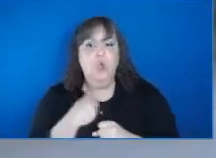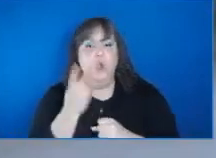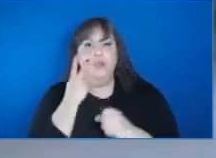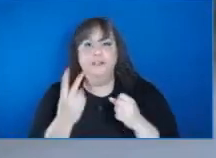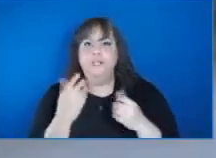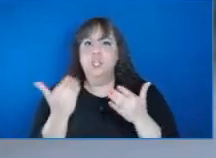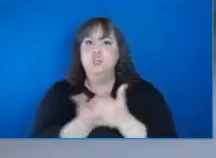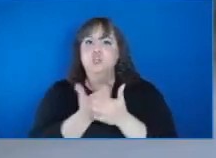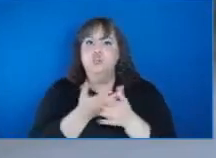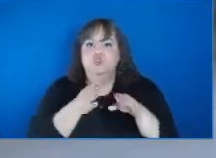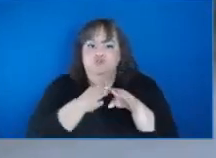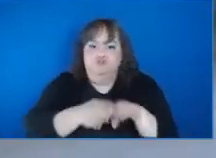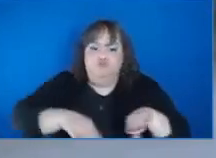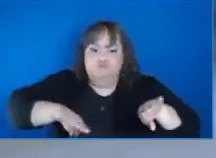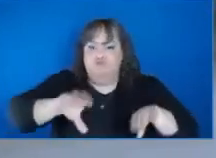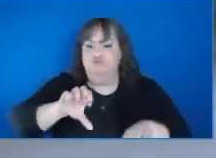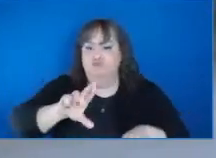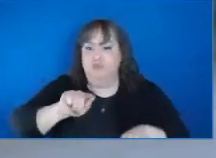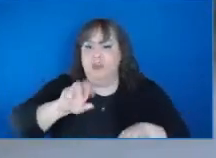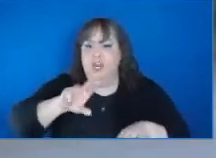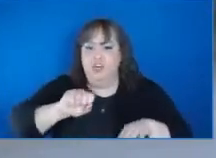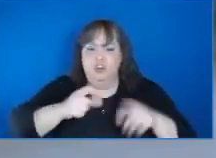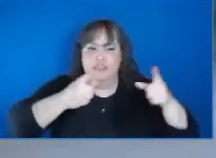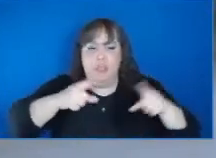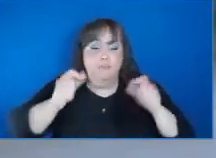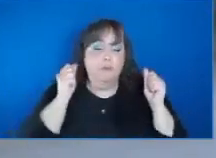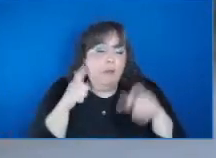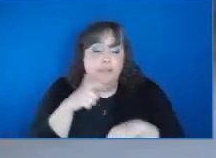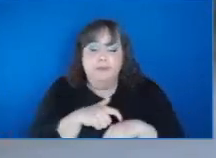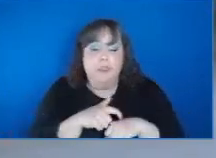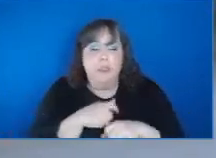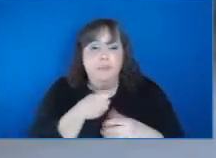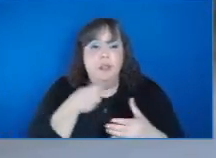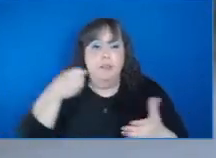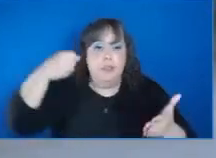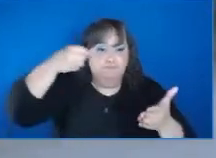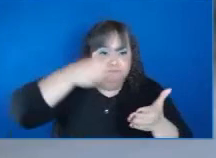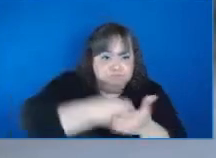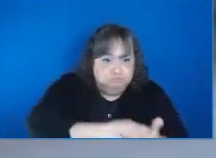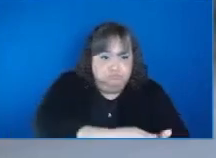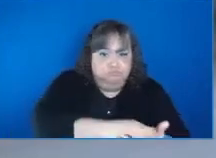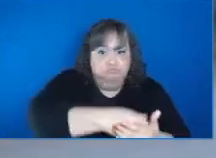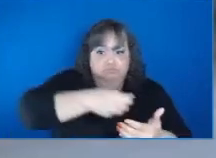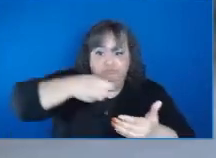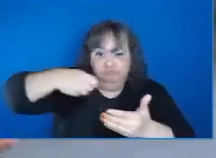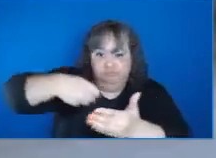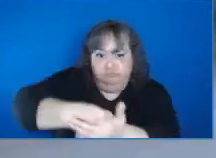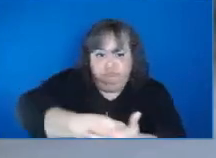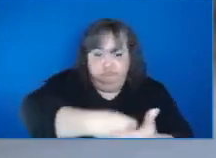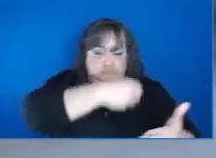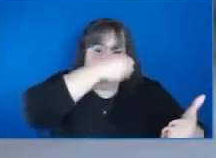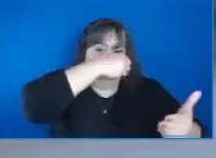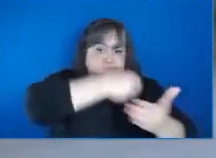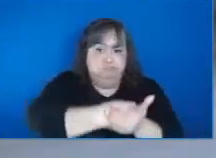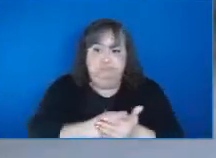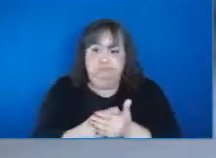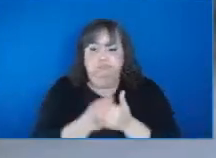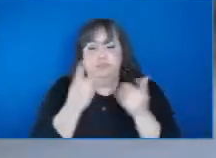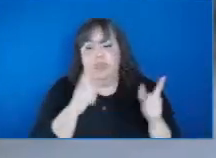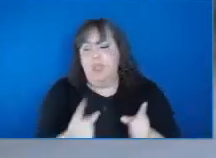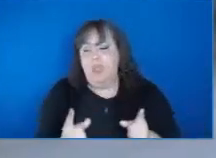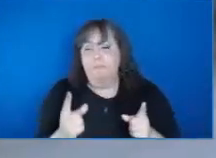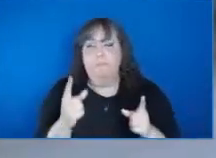that are being created by asteroids that impact on Mars. So we know this is a process that's happening all over the solar